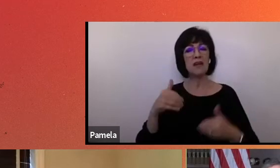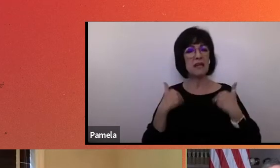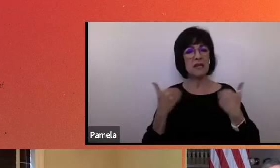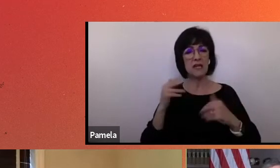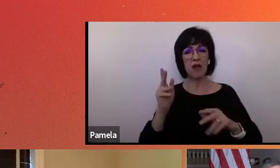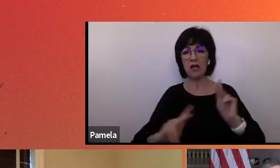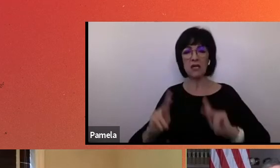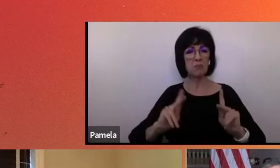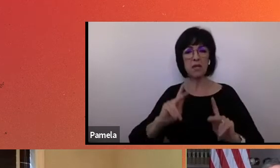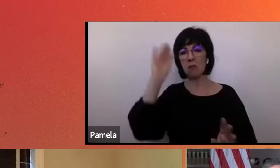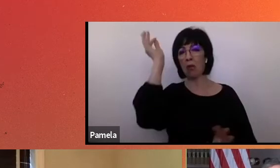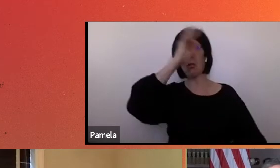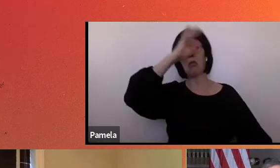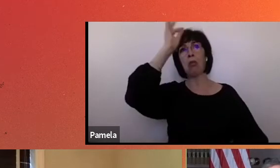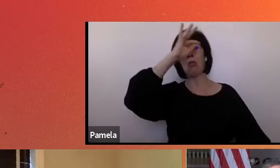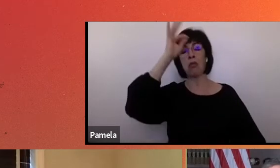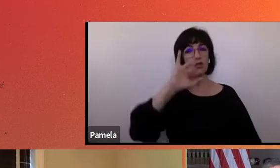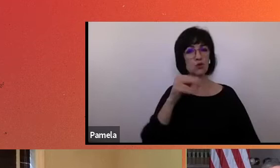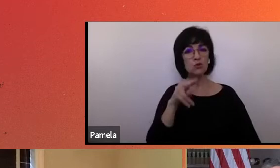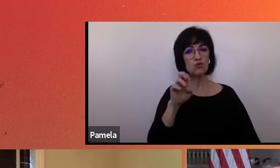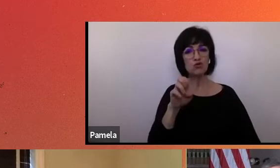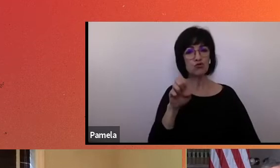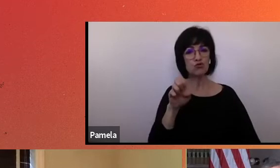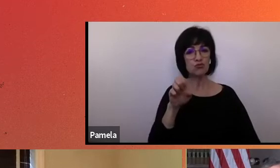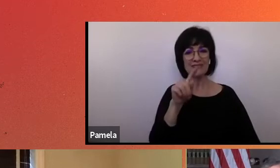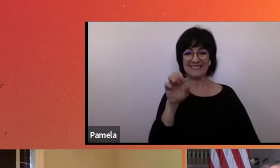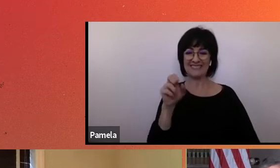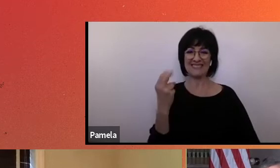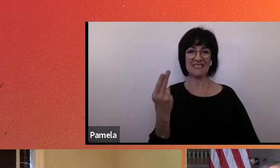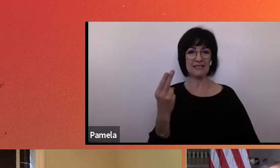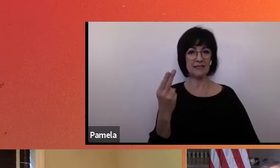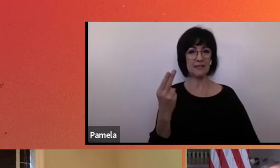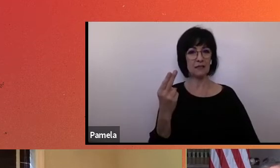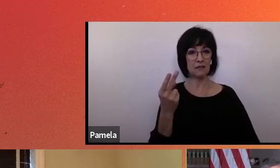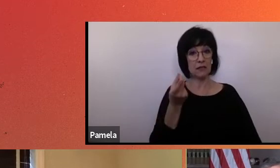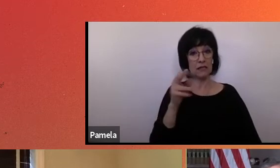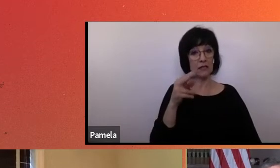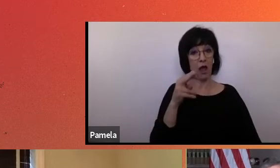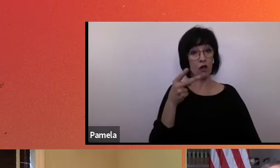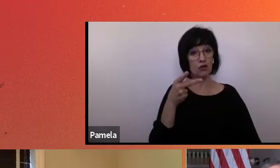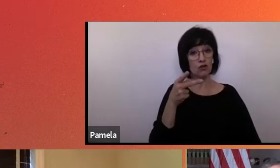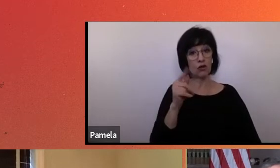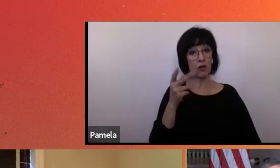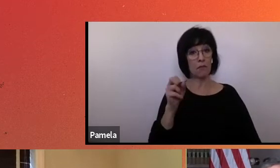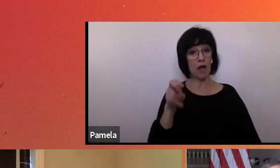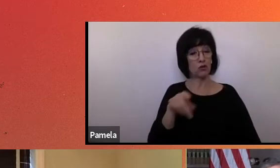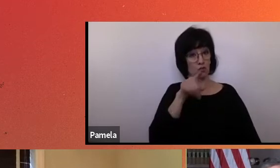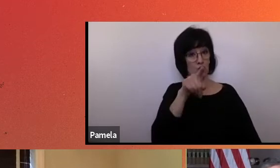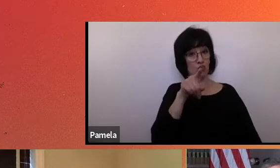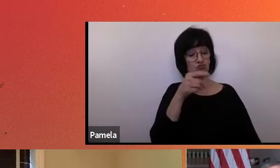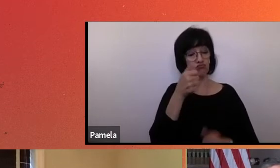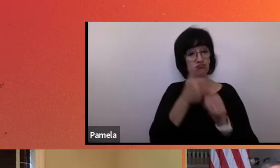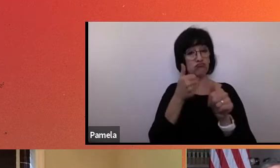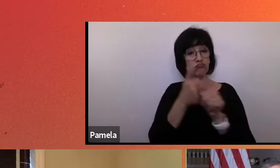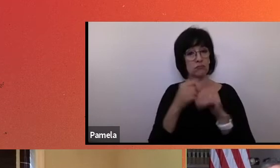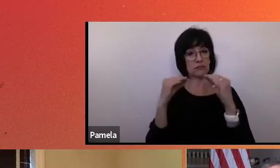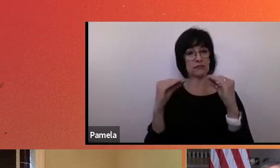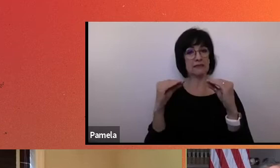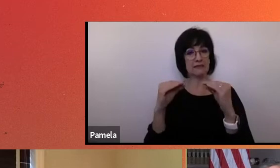a Juneteenth is all about. Dr. Patterson, you teach those young folks on a regular